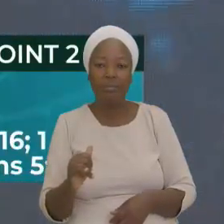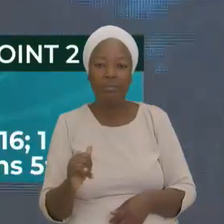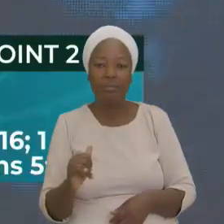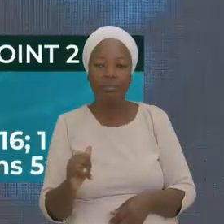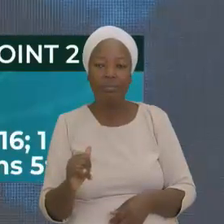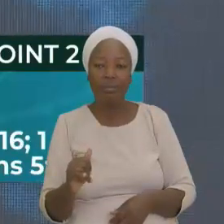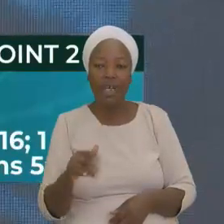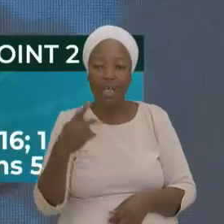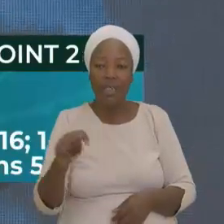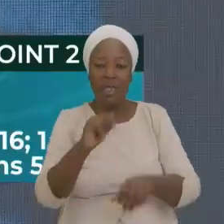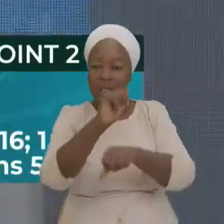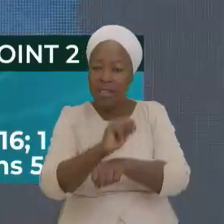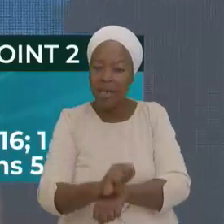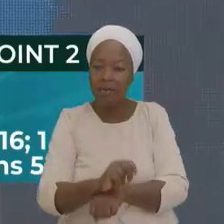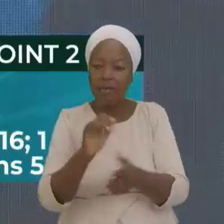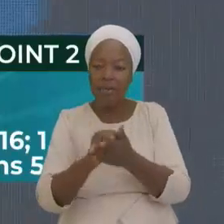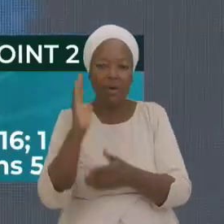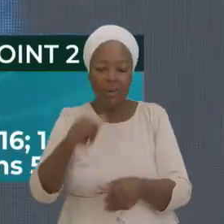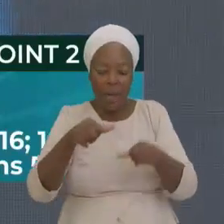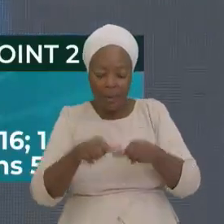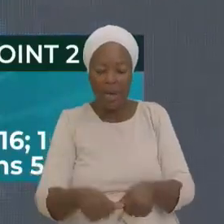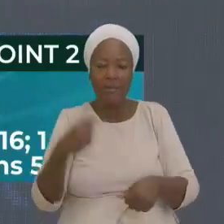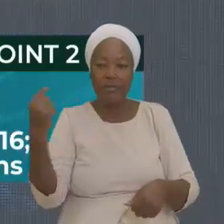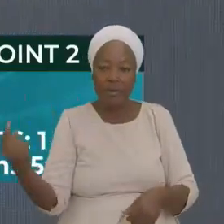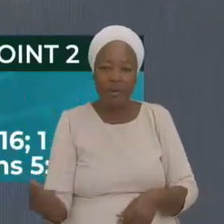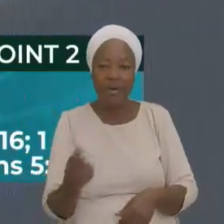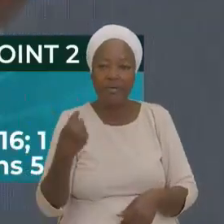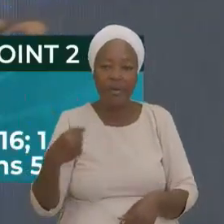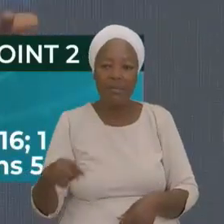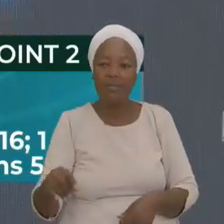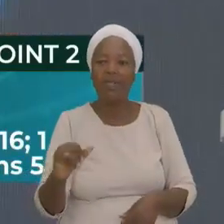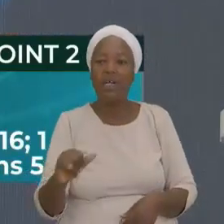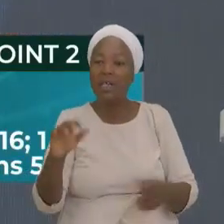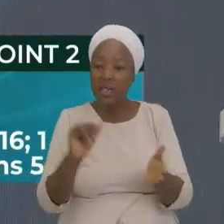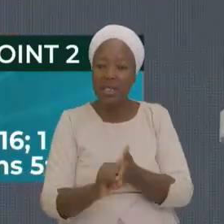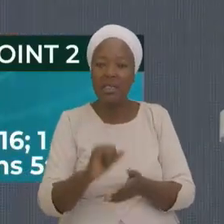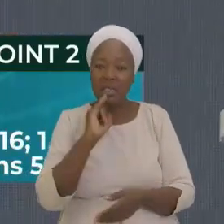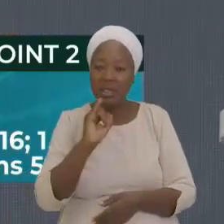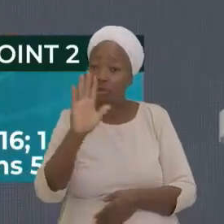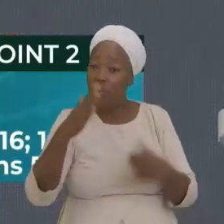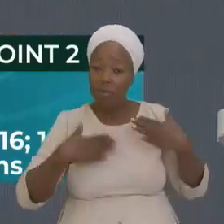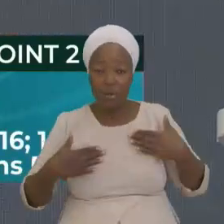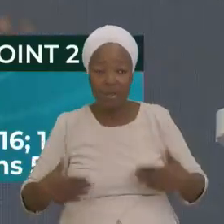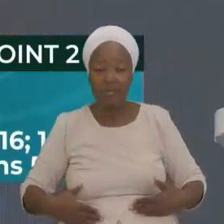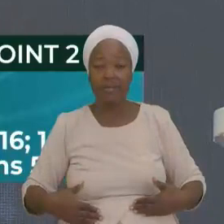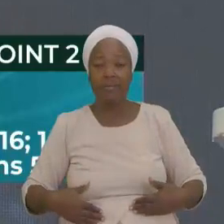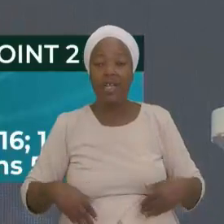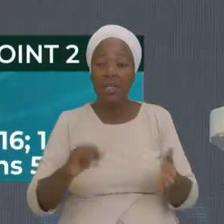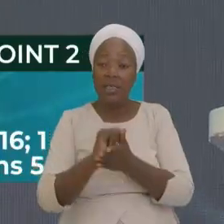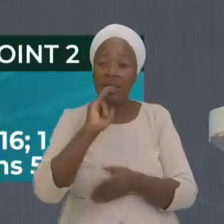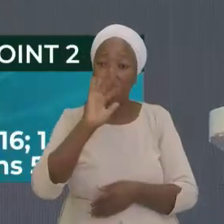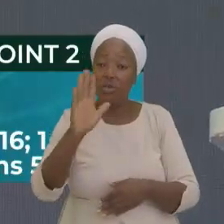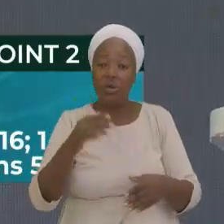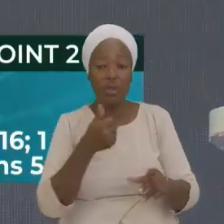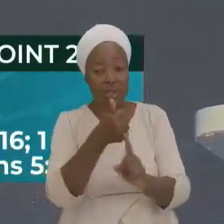The temple that will abide forever, that is your body, that is your